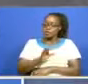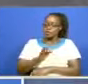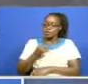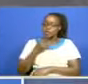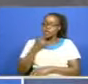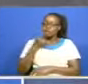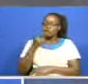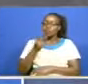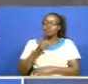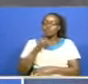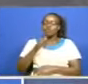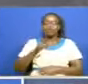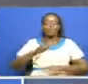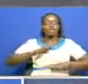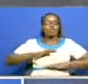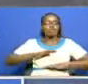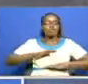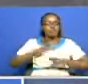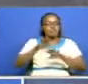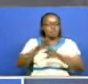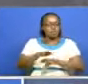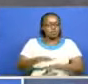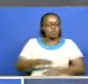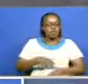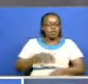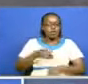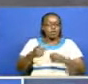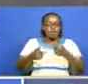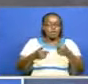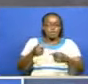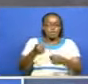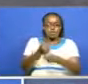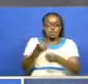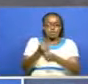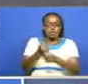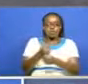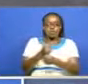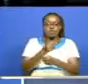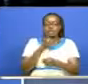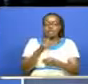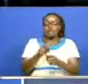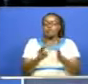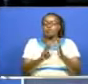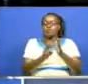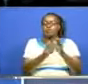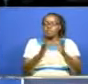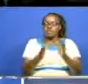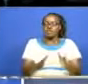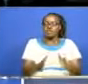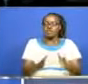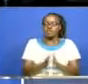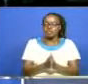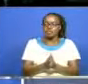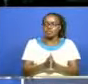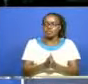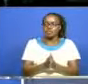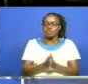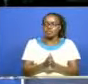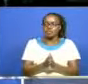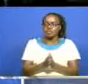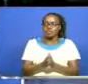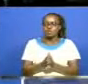were dissatisfied with the slow progress of the rehabilitation works by Funan contractors. We are really